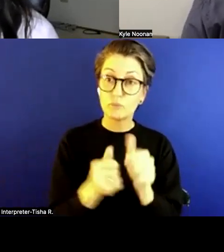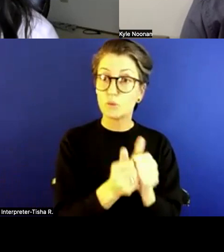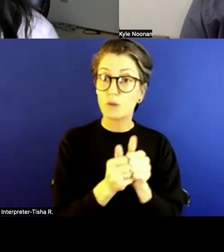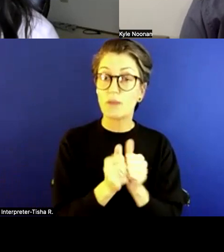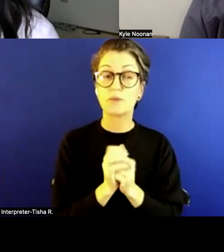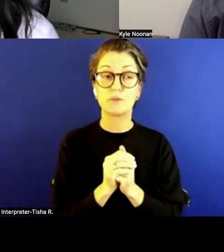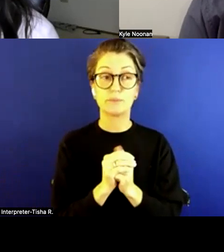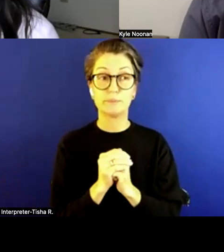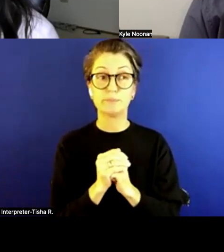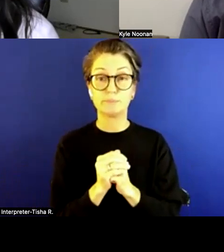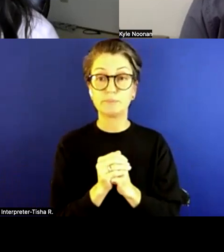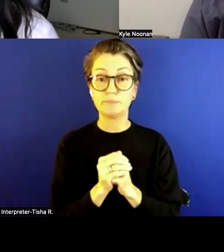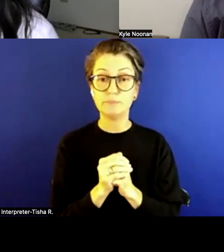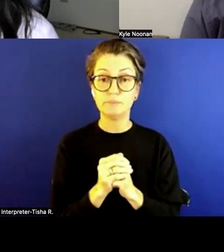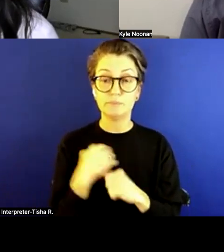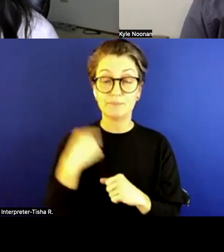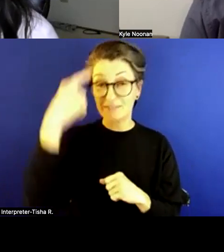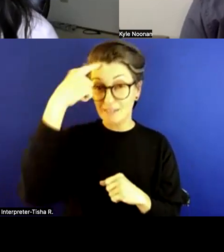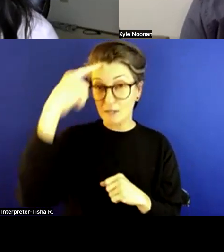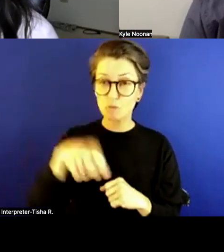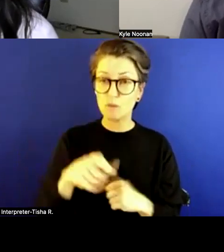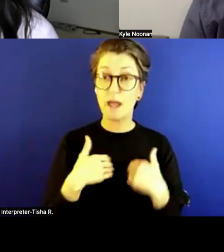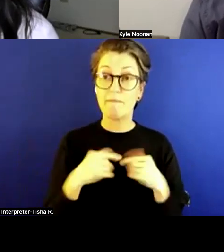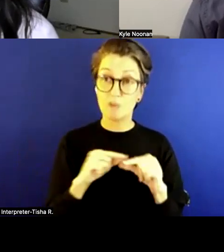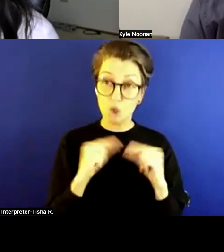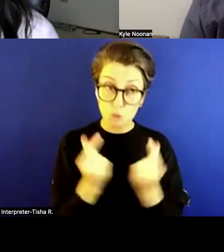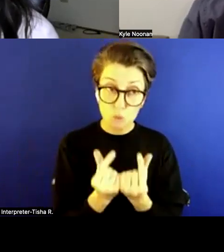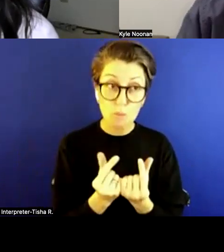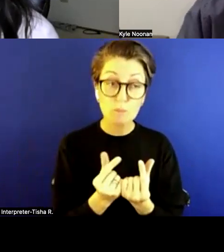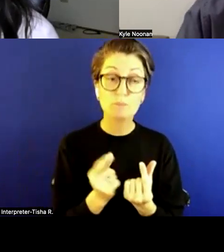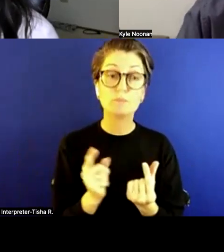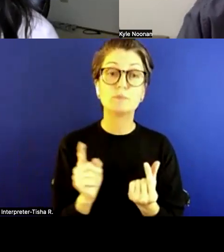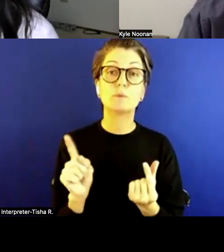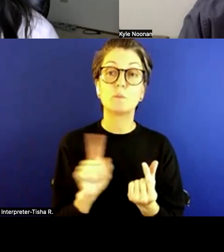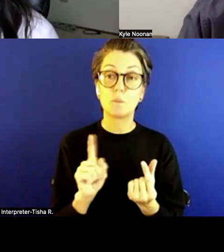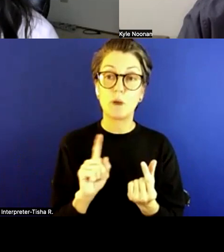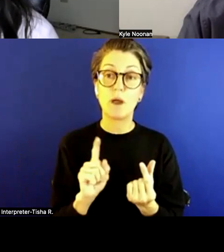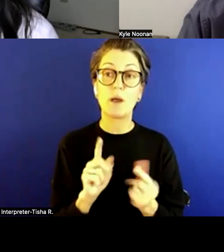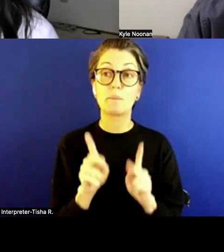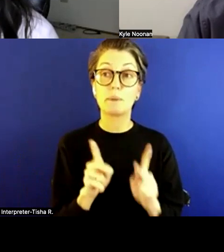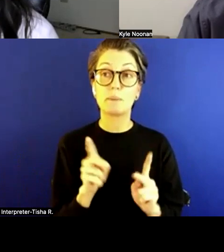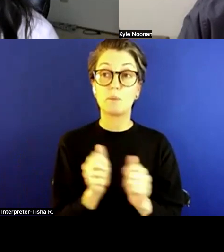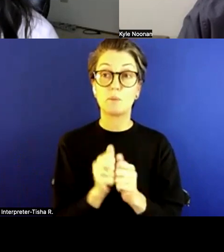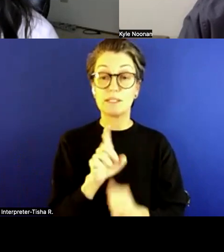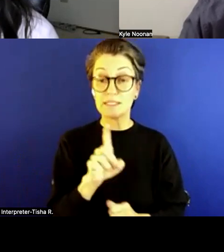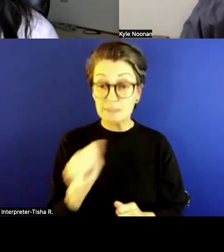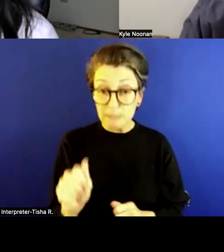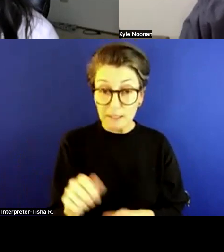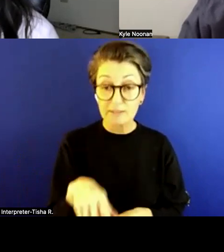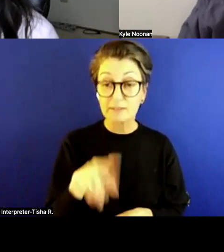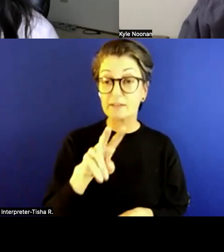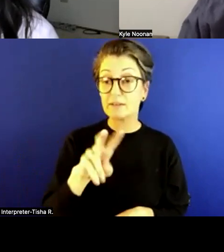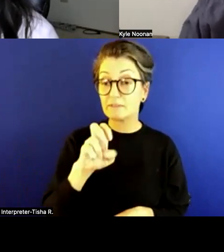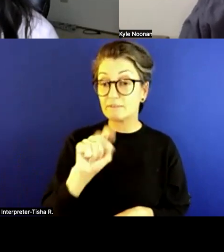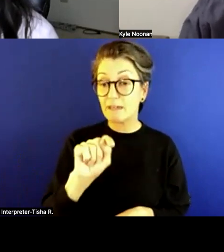And so, but I do think there should be groups where that is, the people with disabilities and veterans merge together. Like